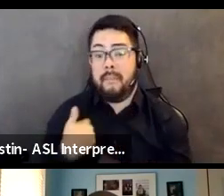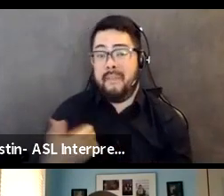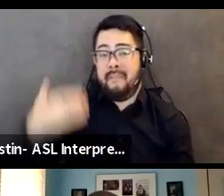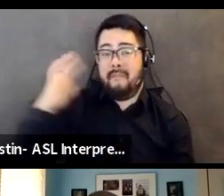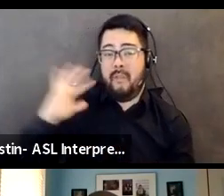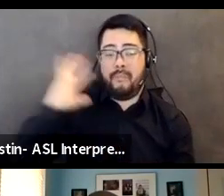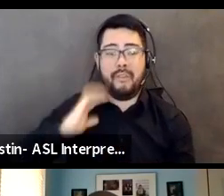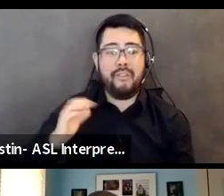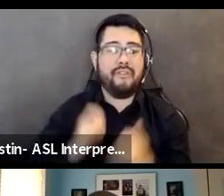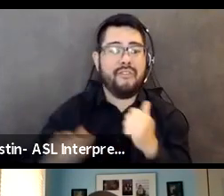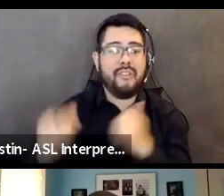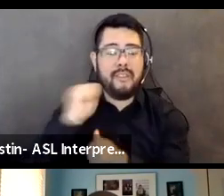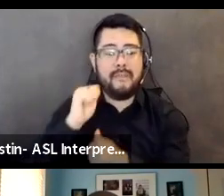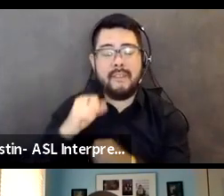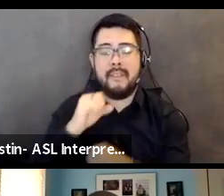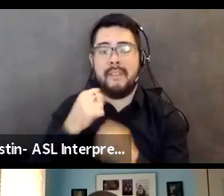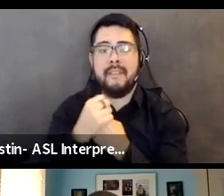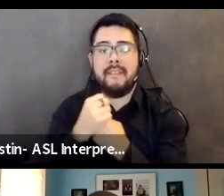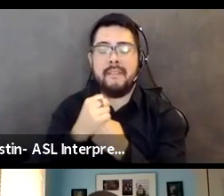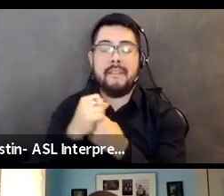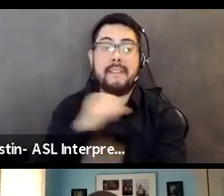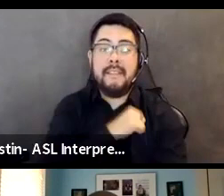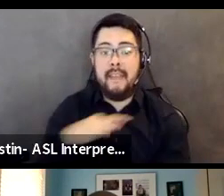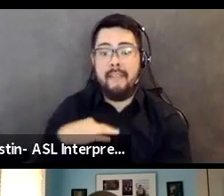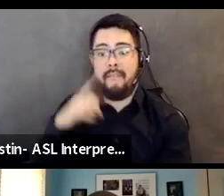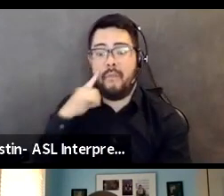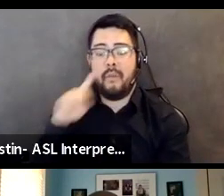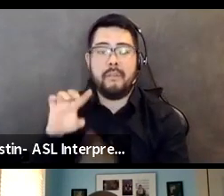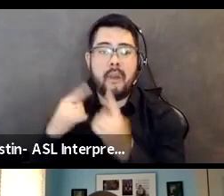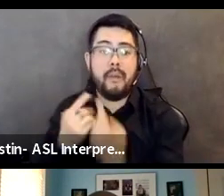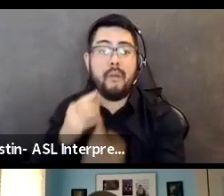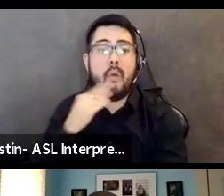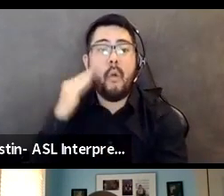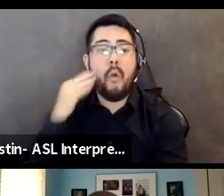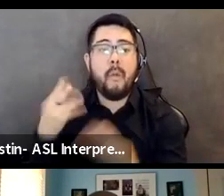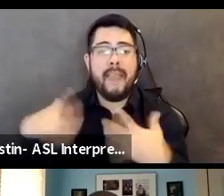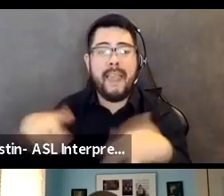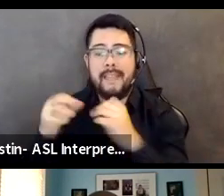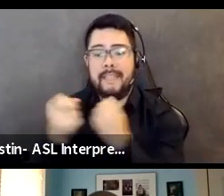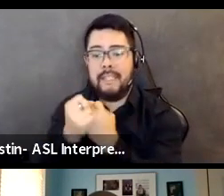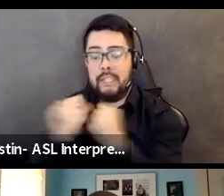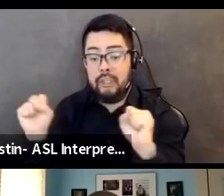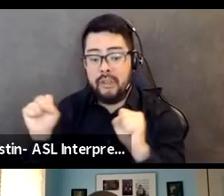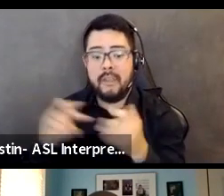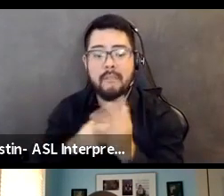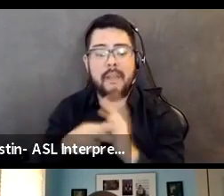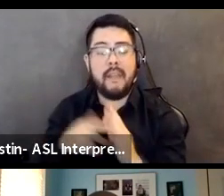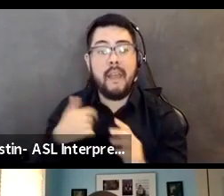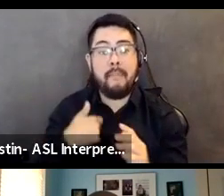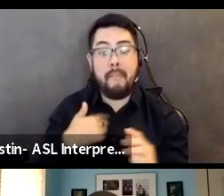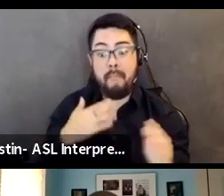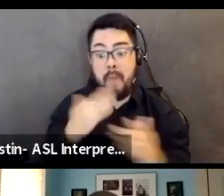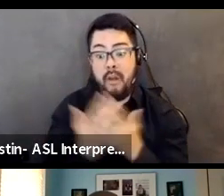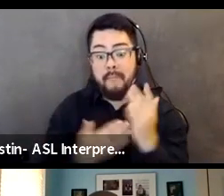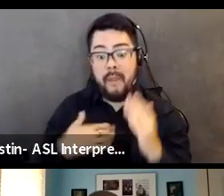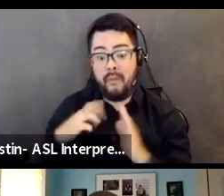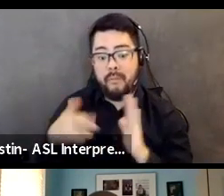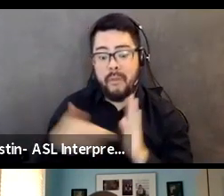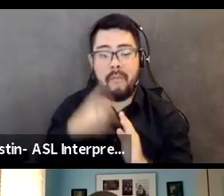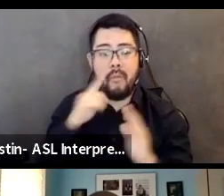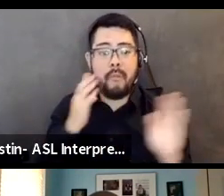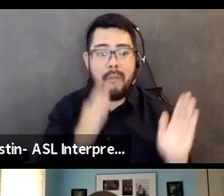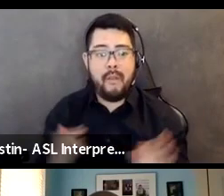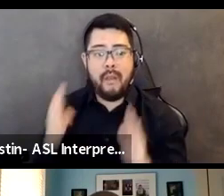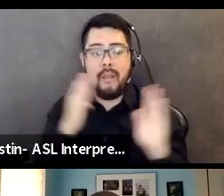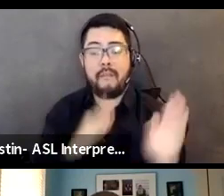county department of homeland security part of my responsibility included preparing and assessing school readiness for a